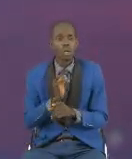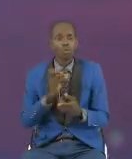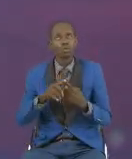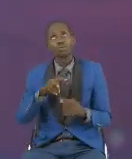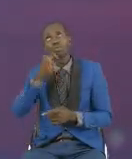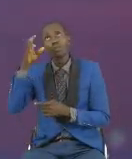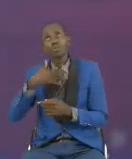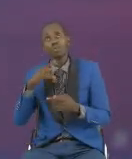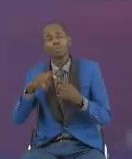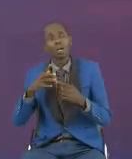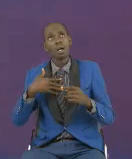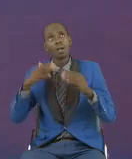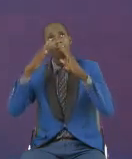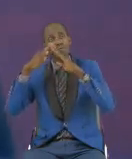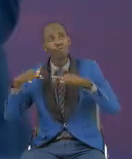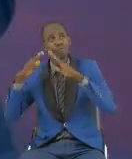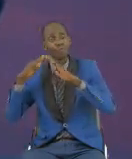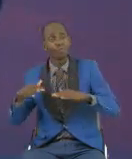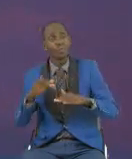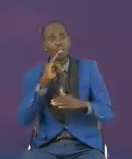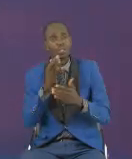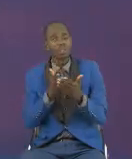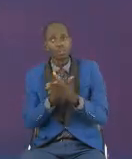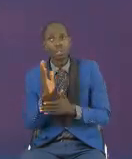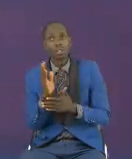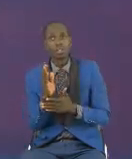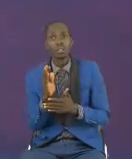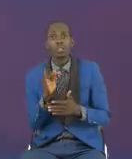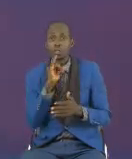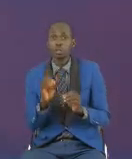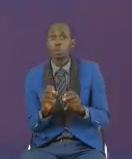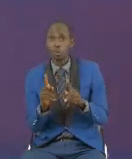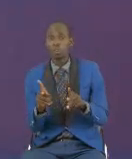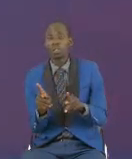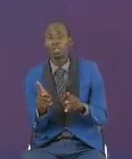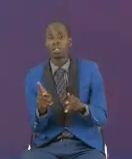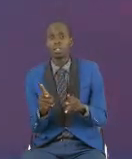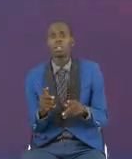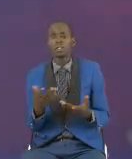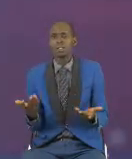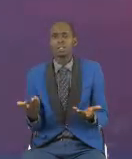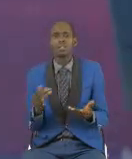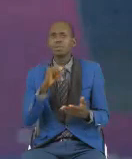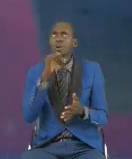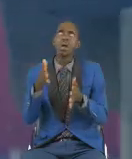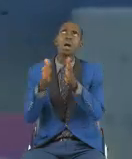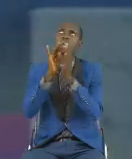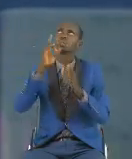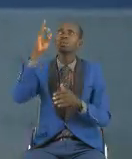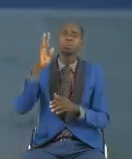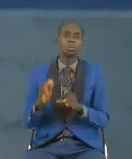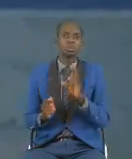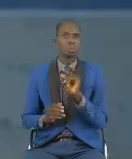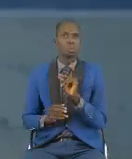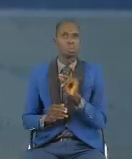all right? I want to go and see mommy and daddy, is that all right? They're not asking God. They're not attached